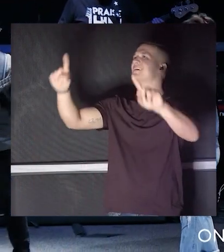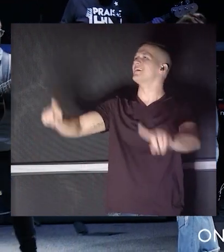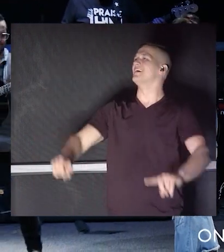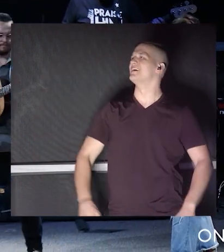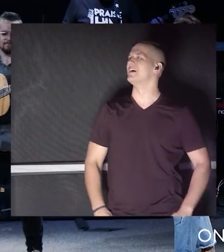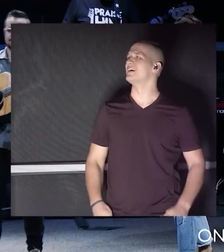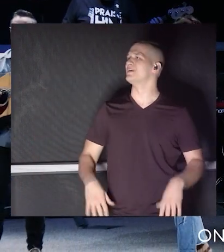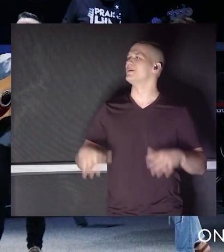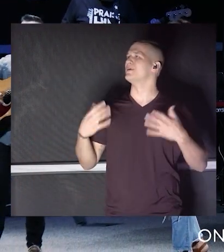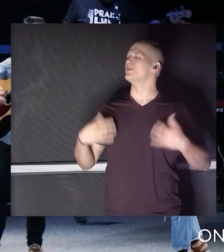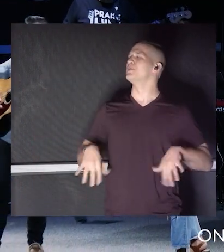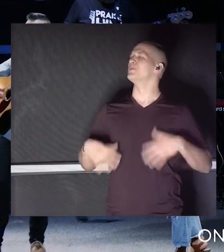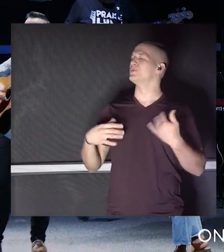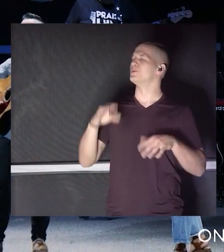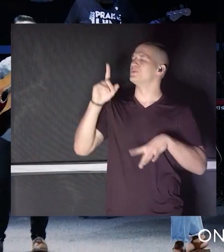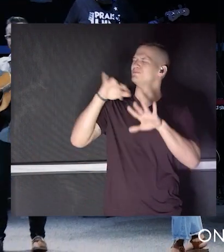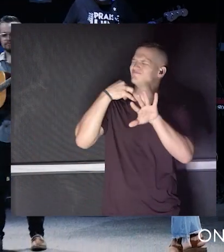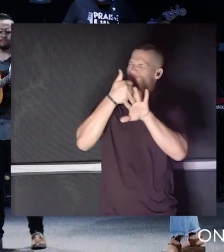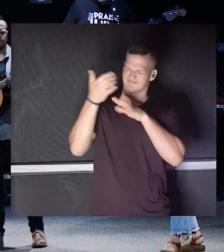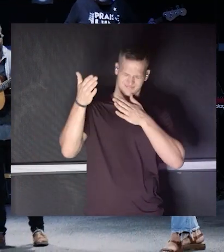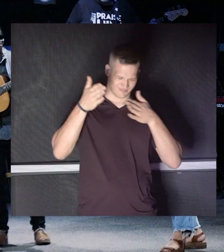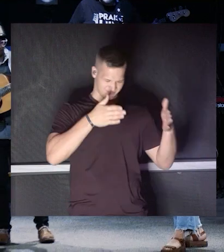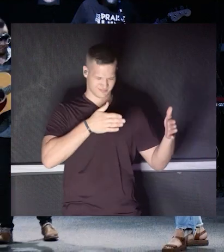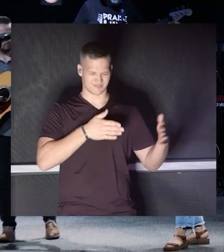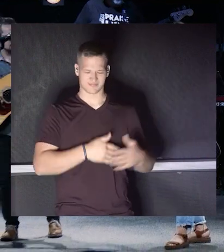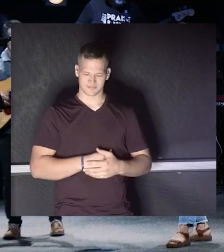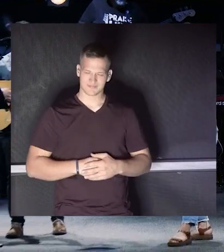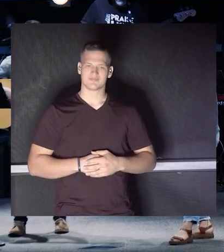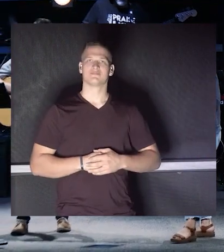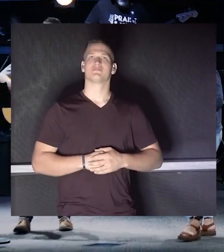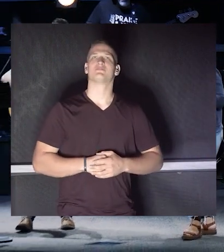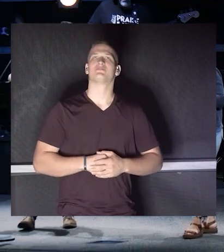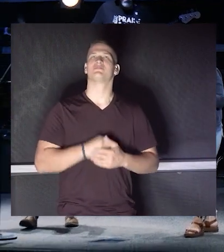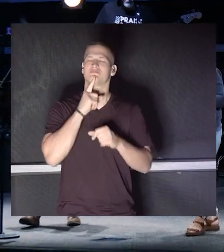way. You made a way.